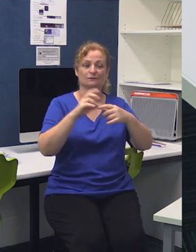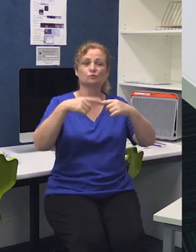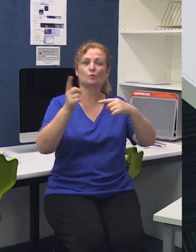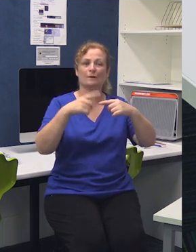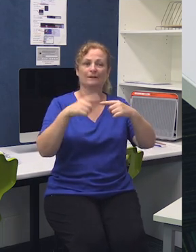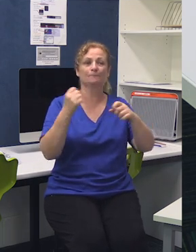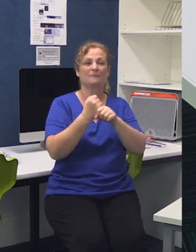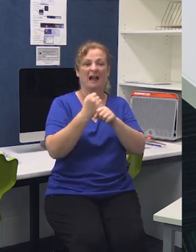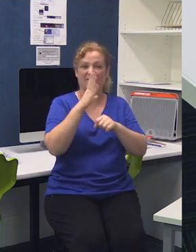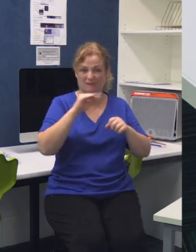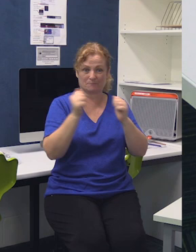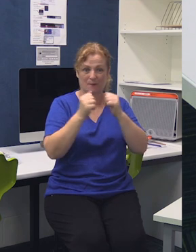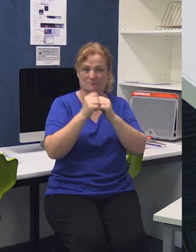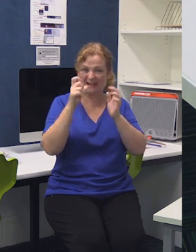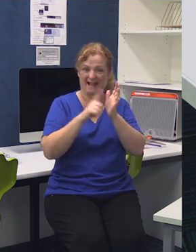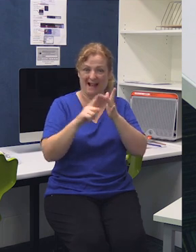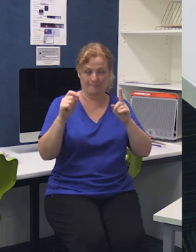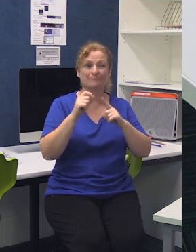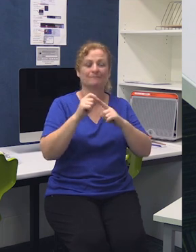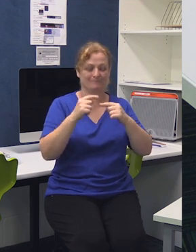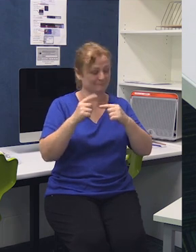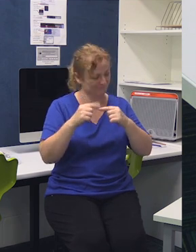paperclip and connect that.